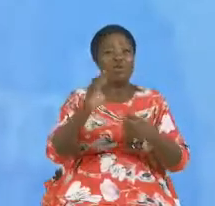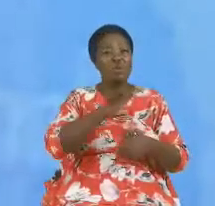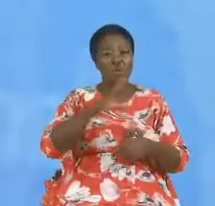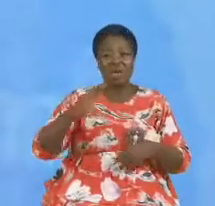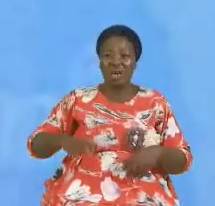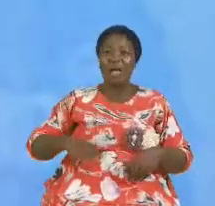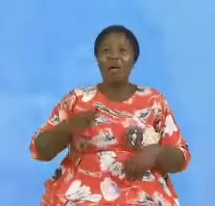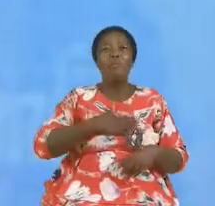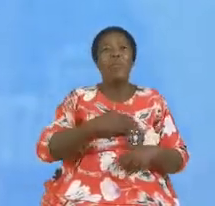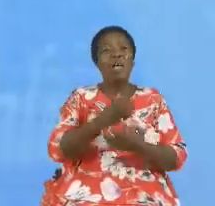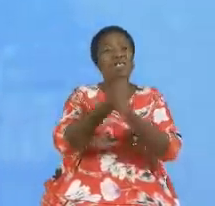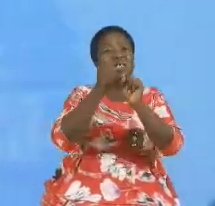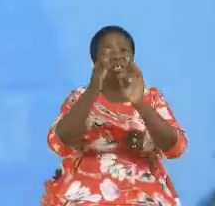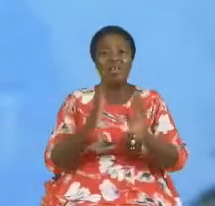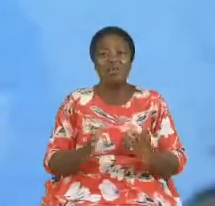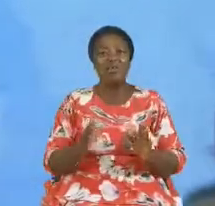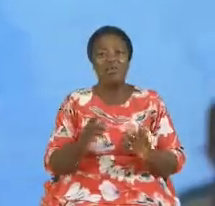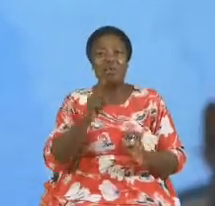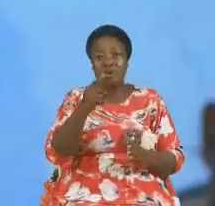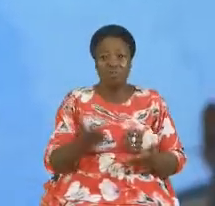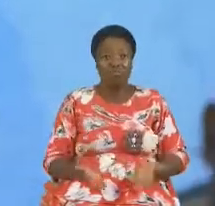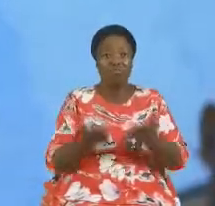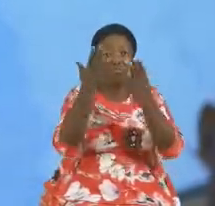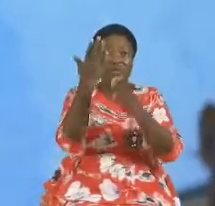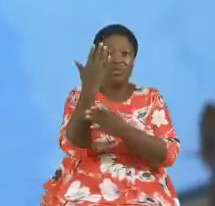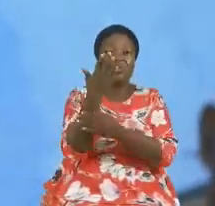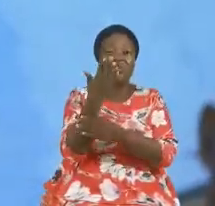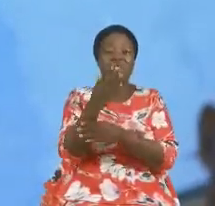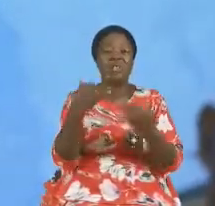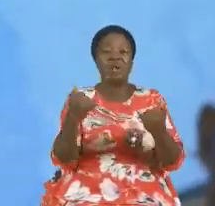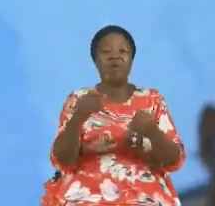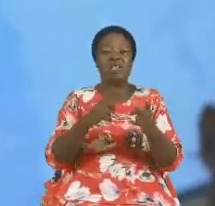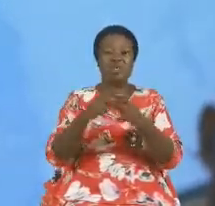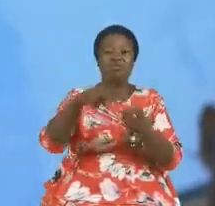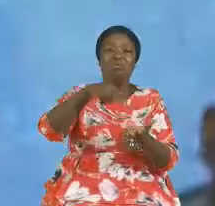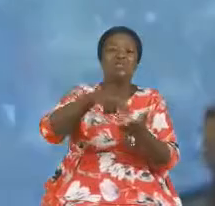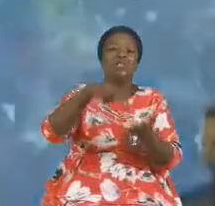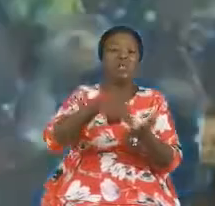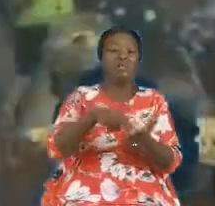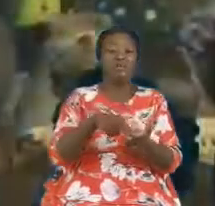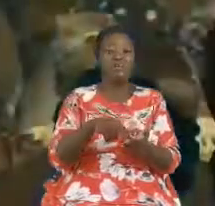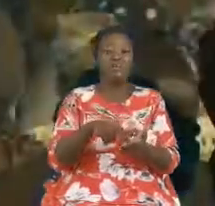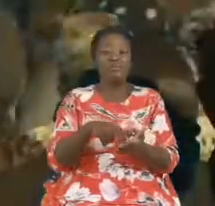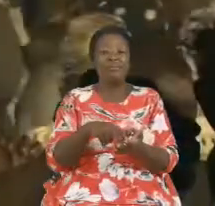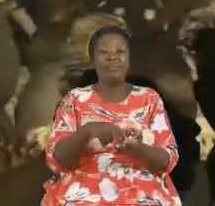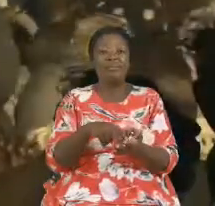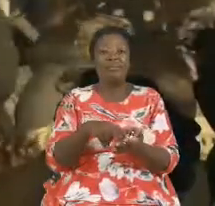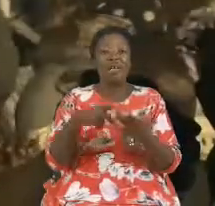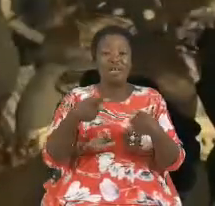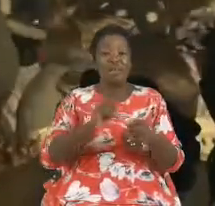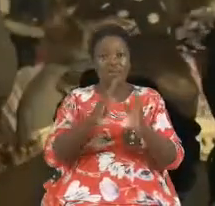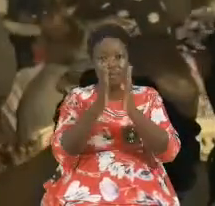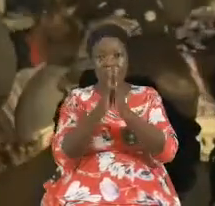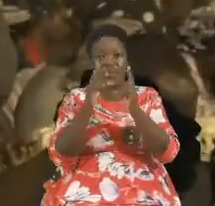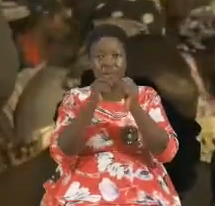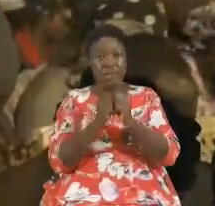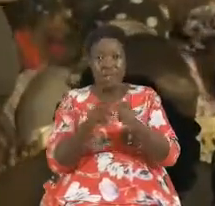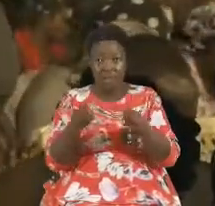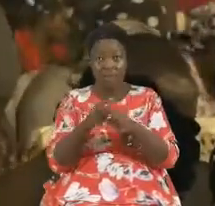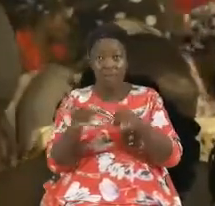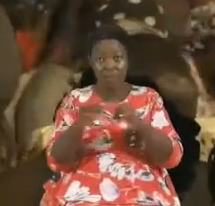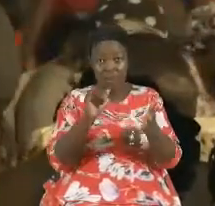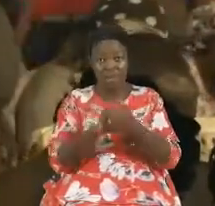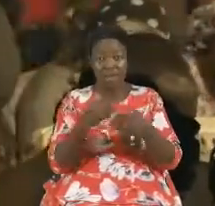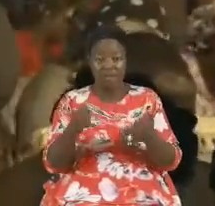I come. I come. I come to Christ, my Savior. You raise up your hand and then you stand